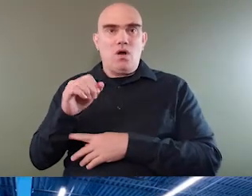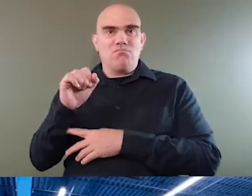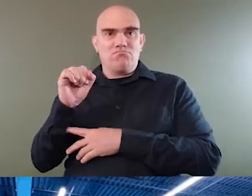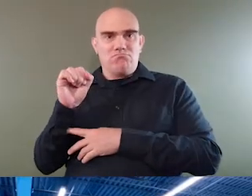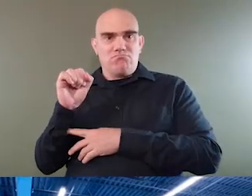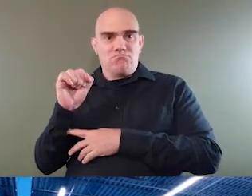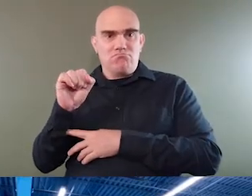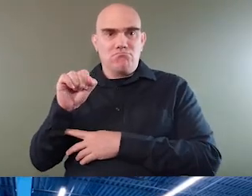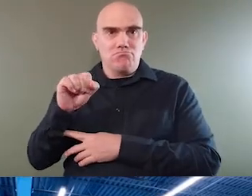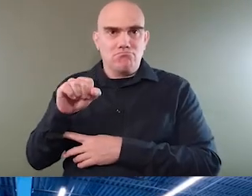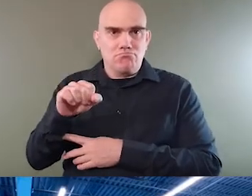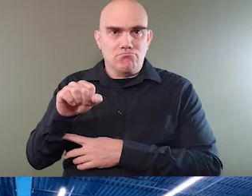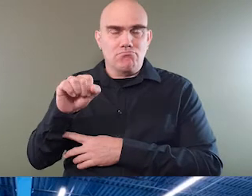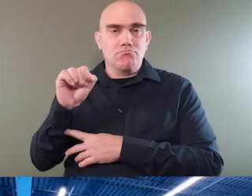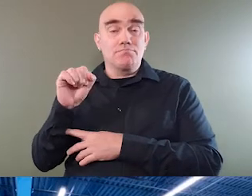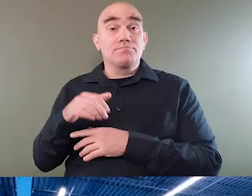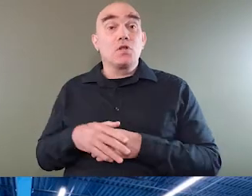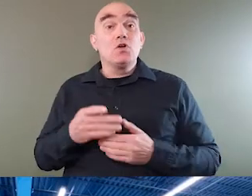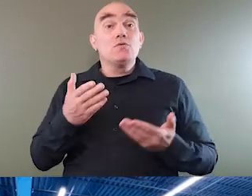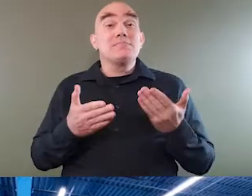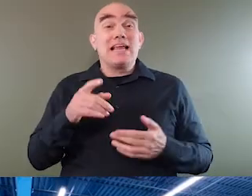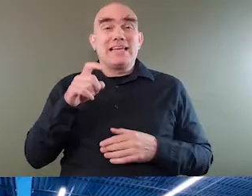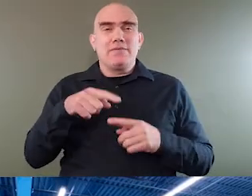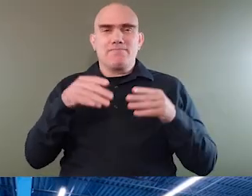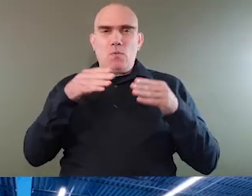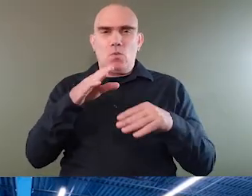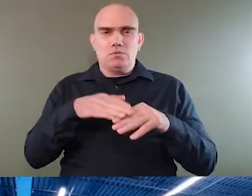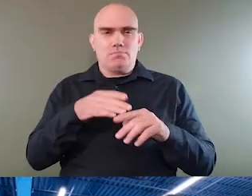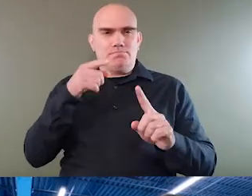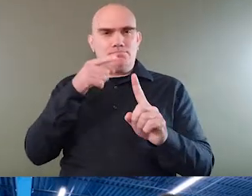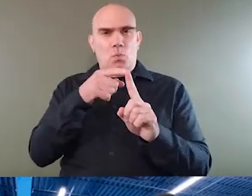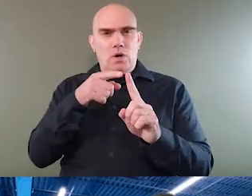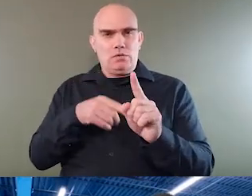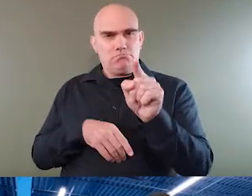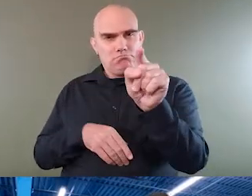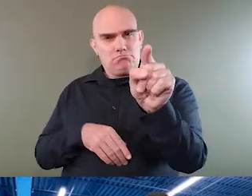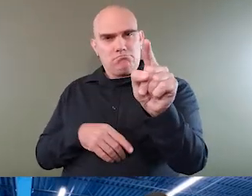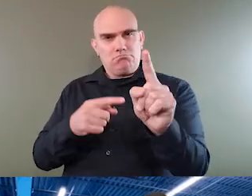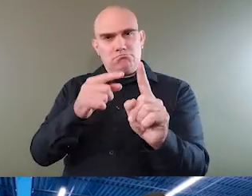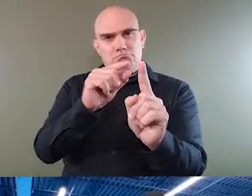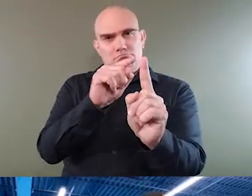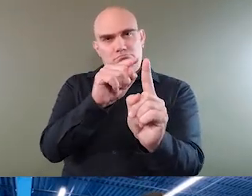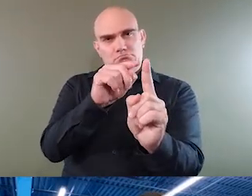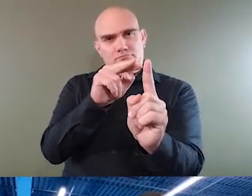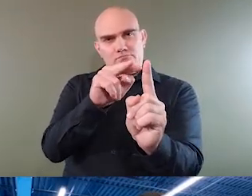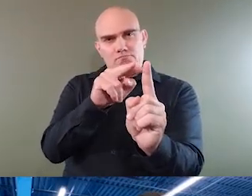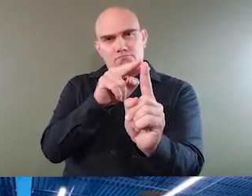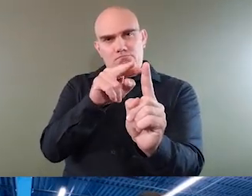You may need to focus on one point ahead of you.